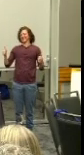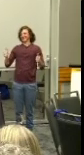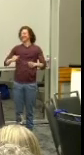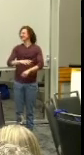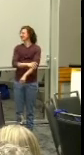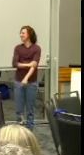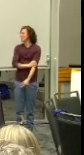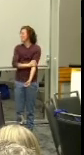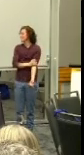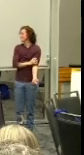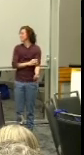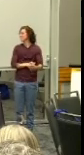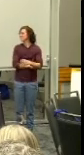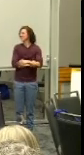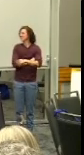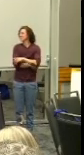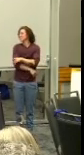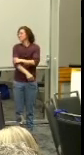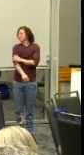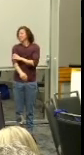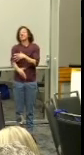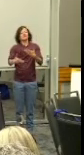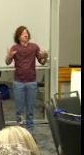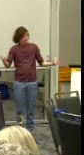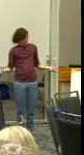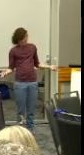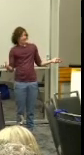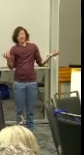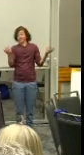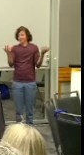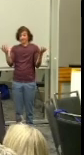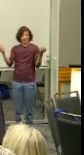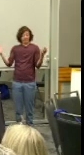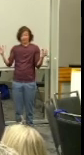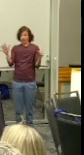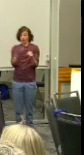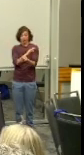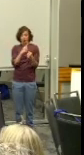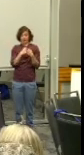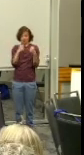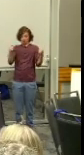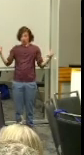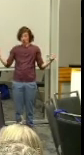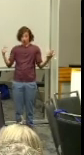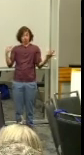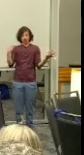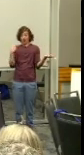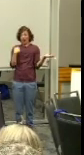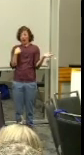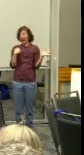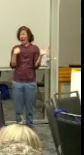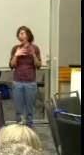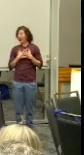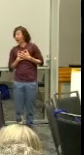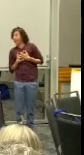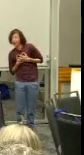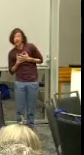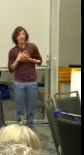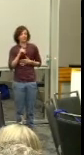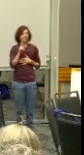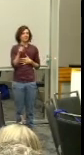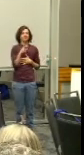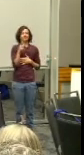cool. So, so I am just, in full disclosure, I am just an interloper on this